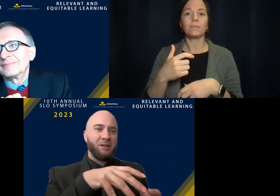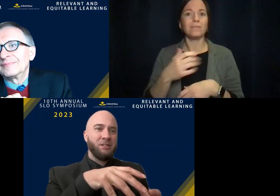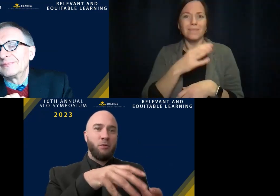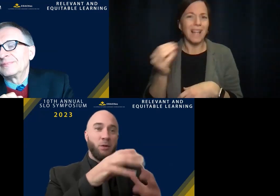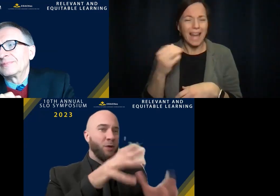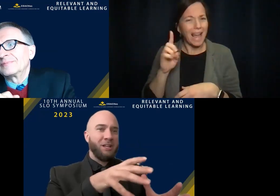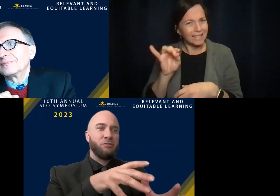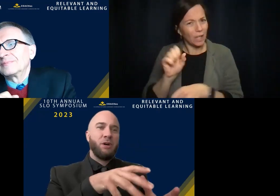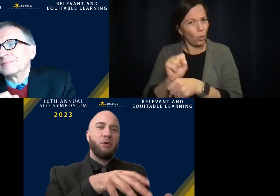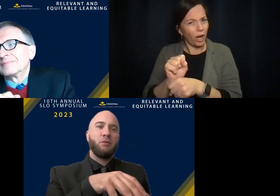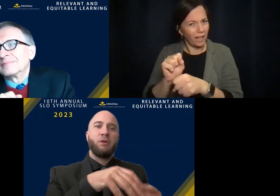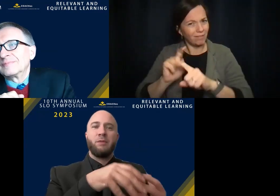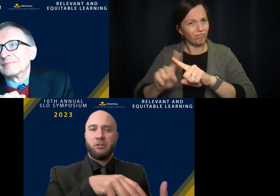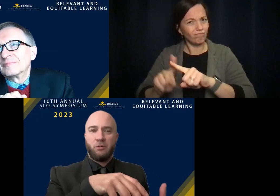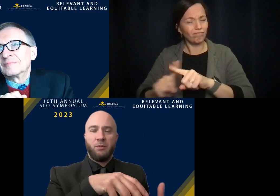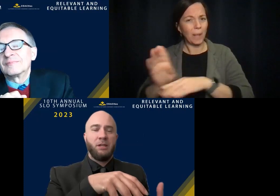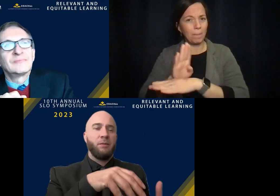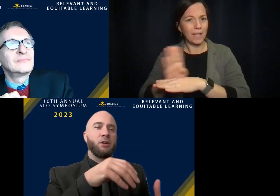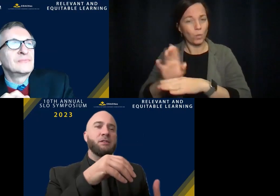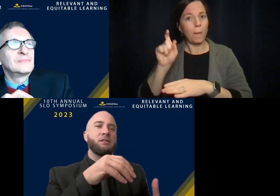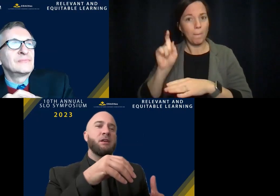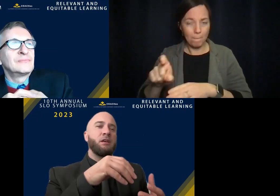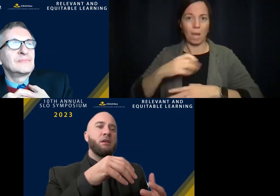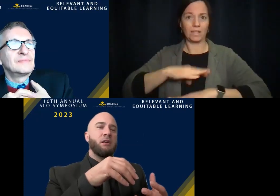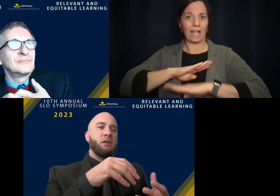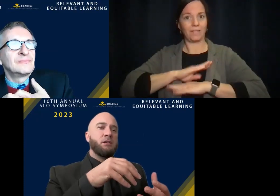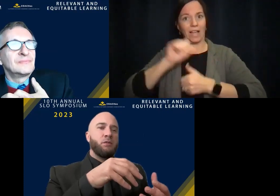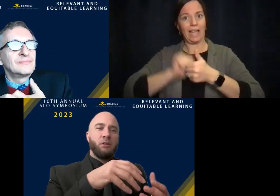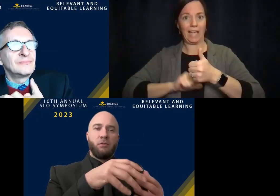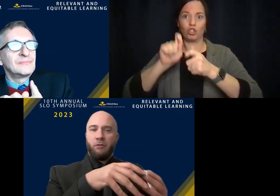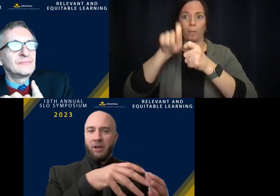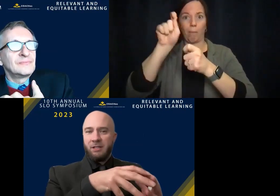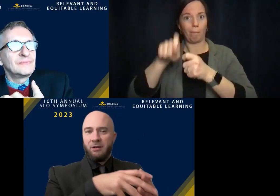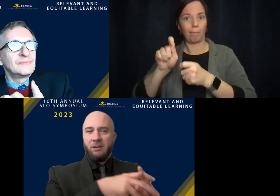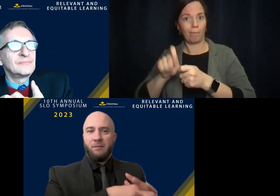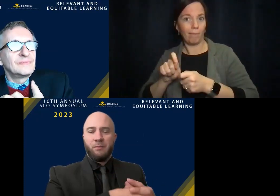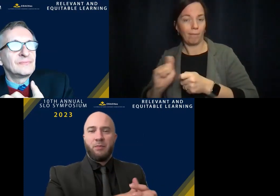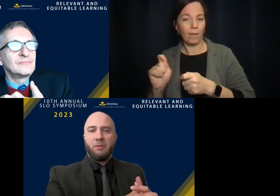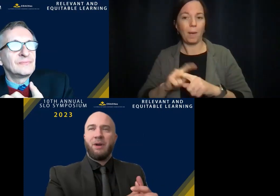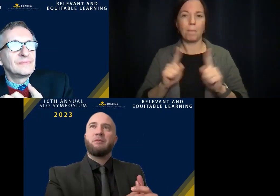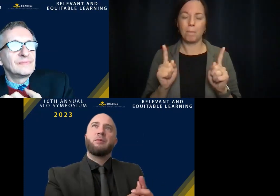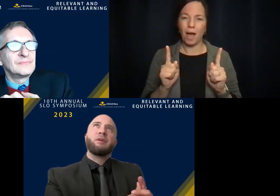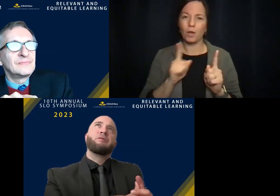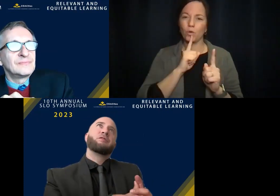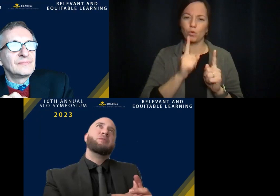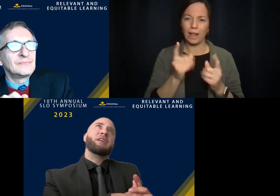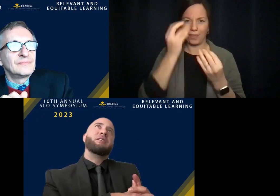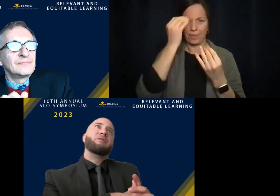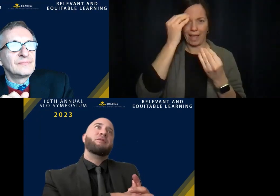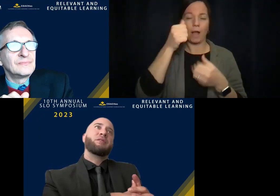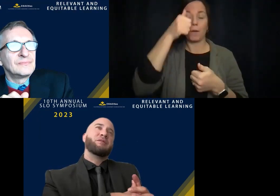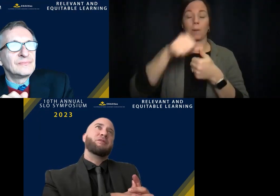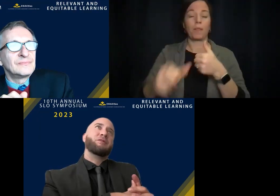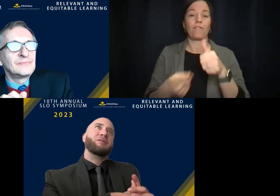a lot, because you know we didn't want to get in trouble. We want to make sure we're meeting the marks, to really reflecting on people. I remember my first